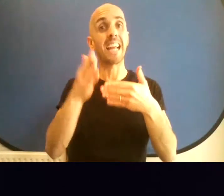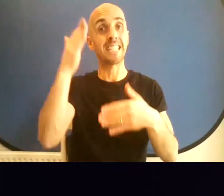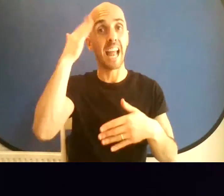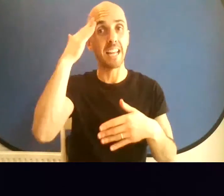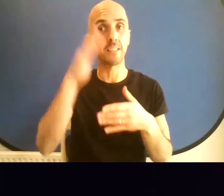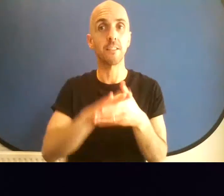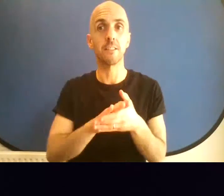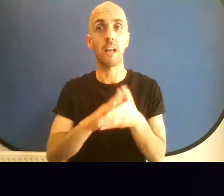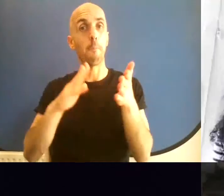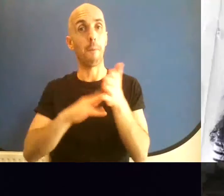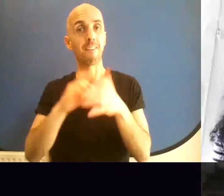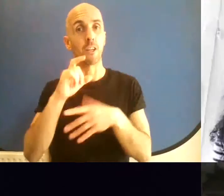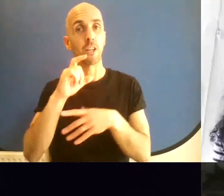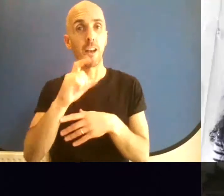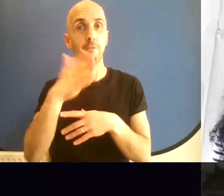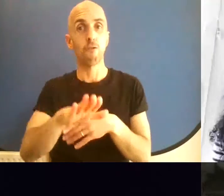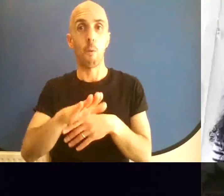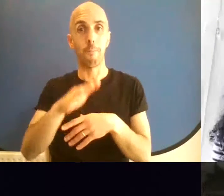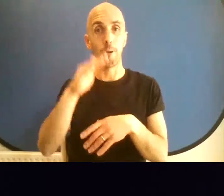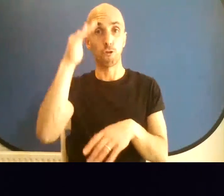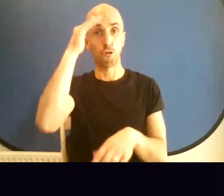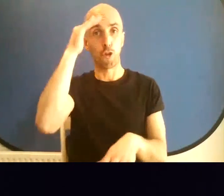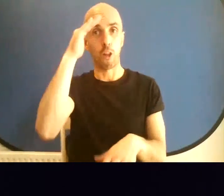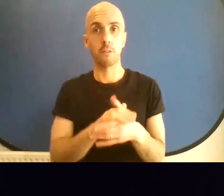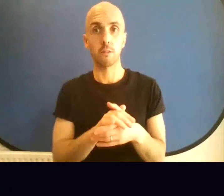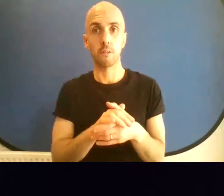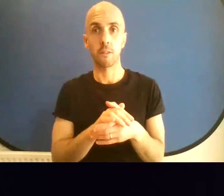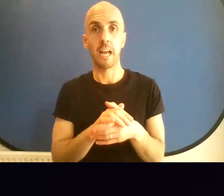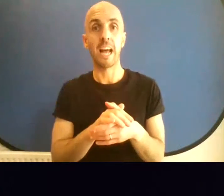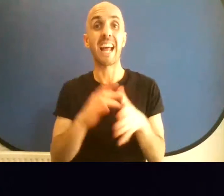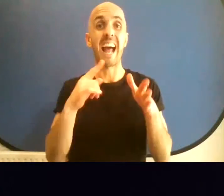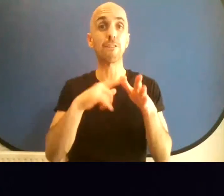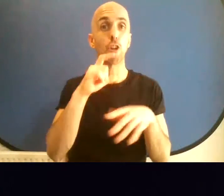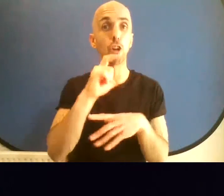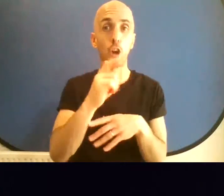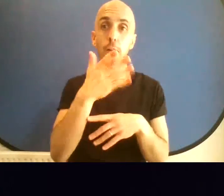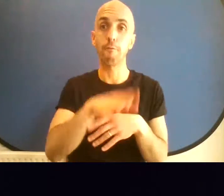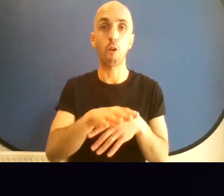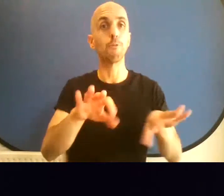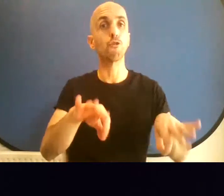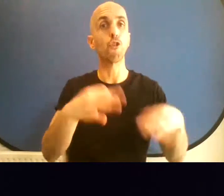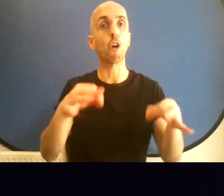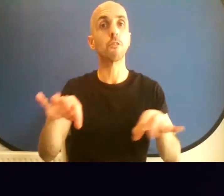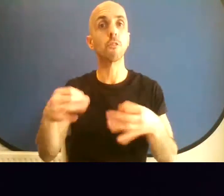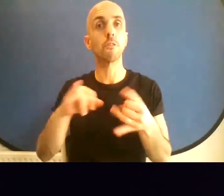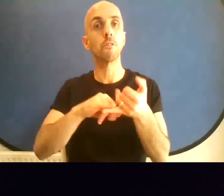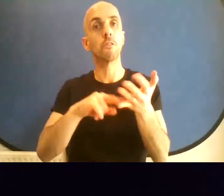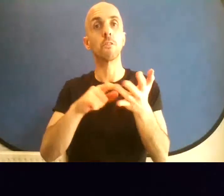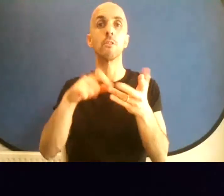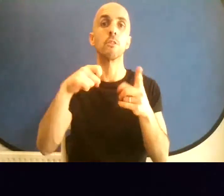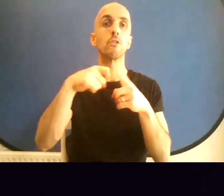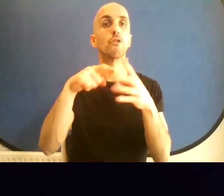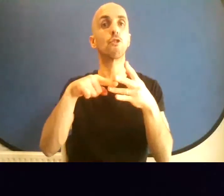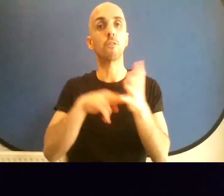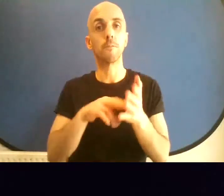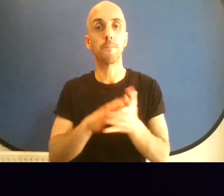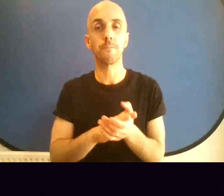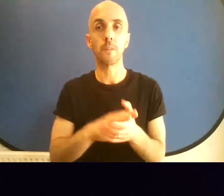from Sunderland, and Angela Connor from Stockton. Myself and Jonathan and Lynn will be